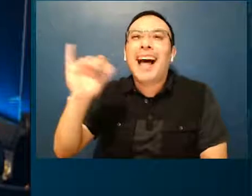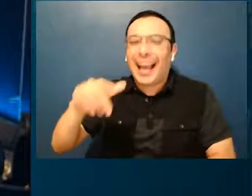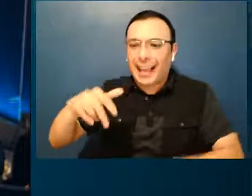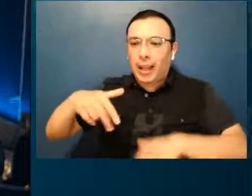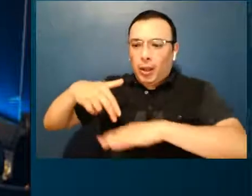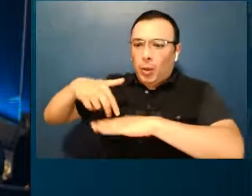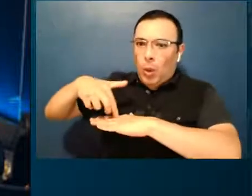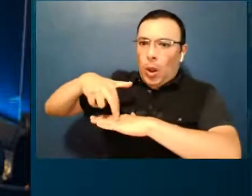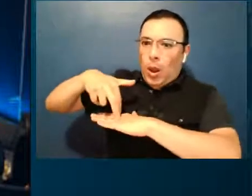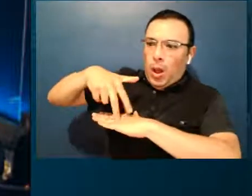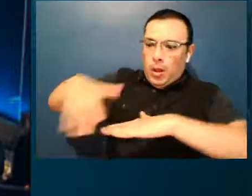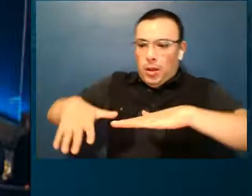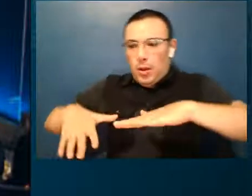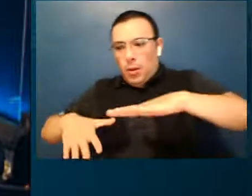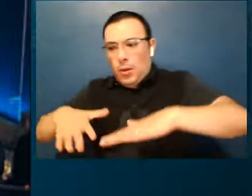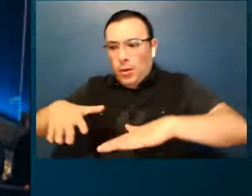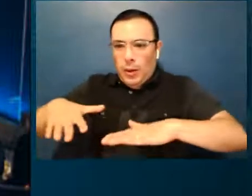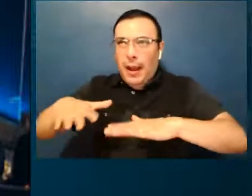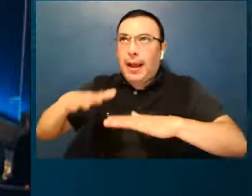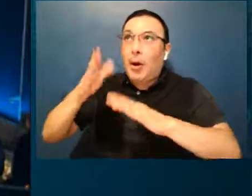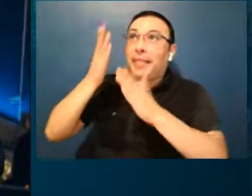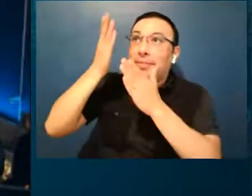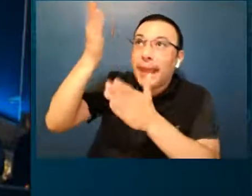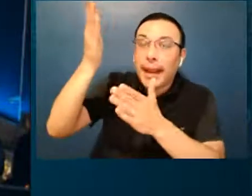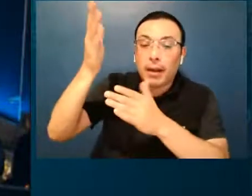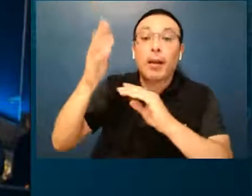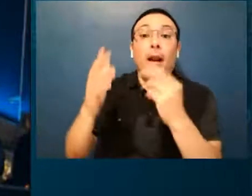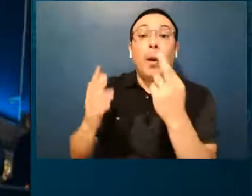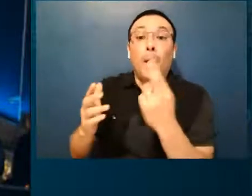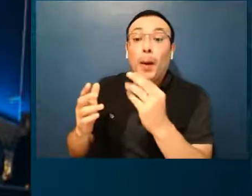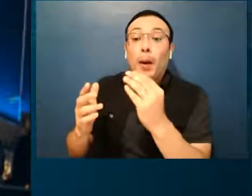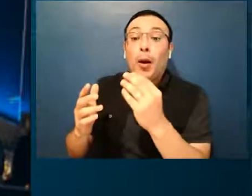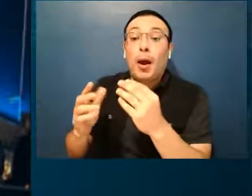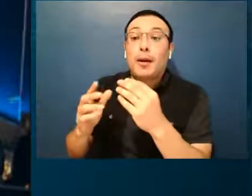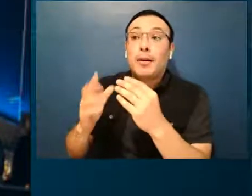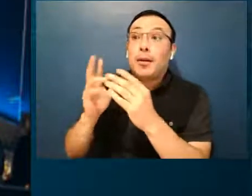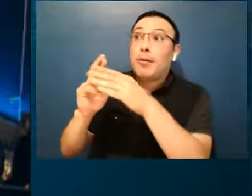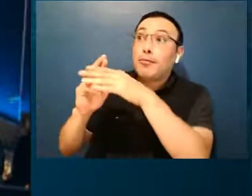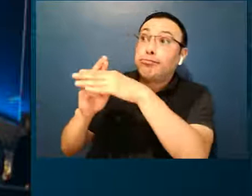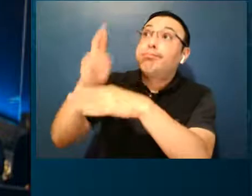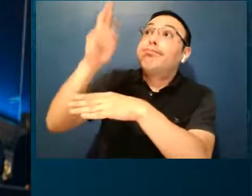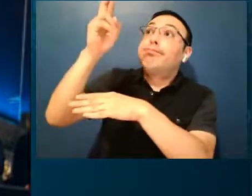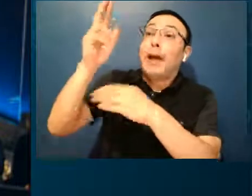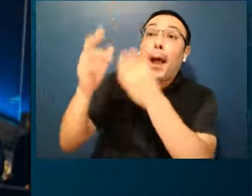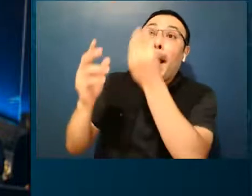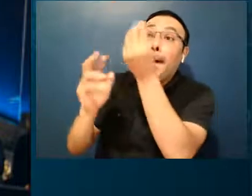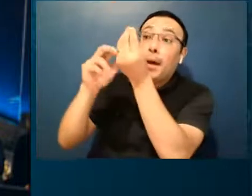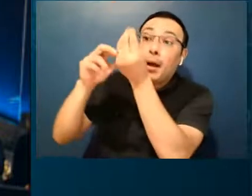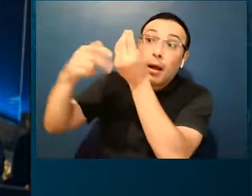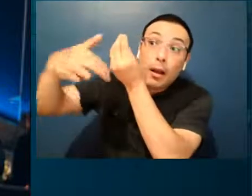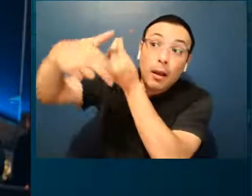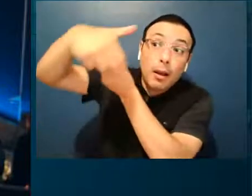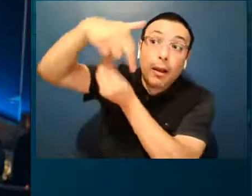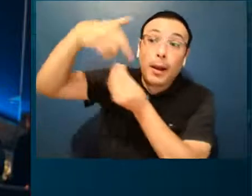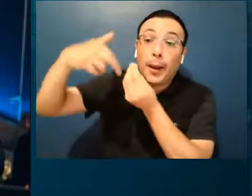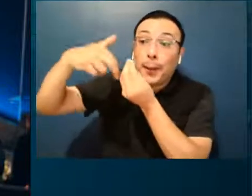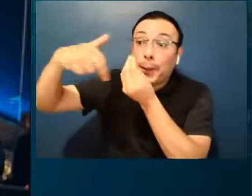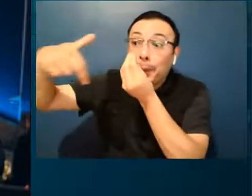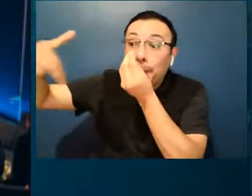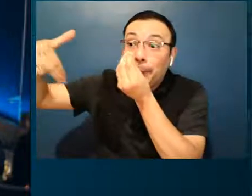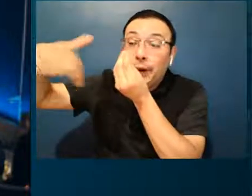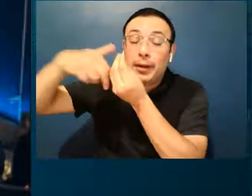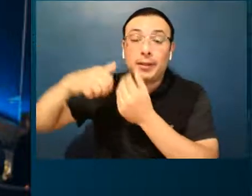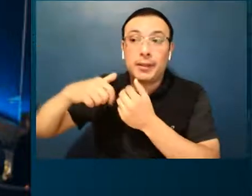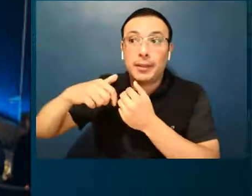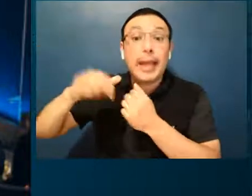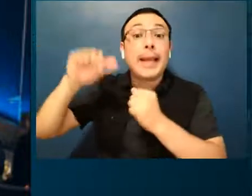spacewalks outside of the capsule. We were eating a little bit harder foods. We were making friends by docking our capsules in